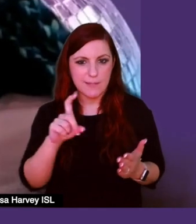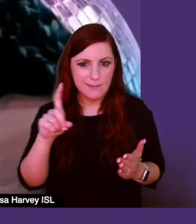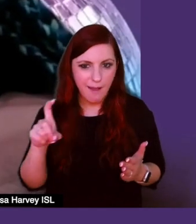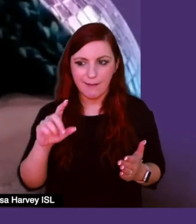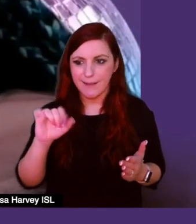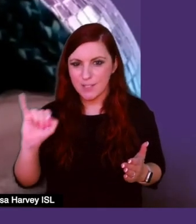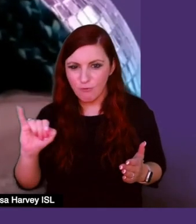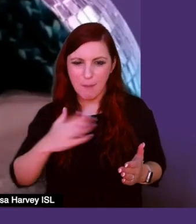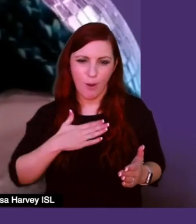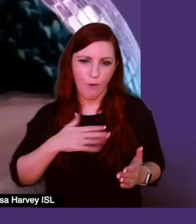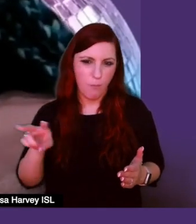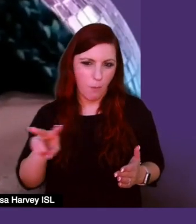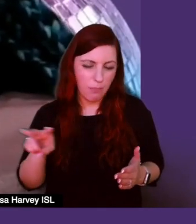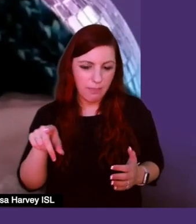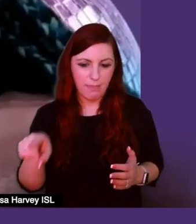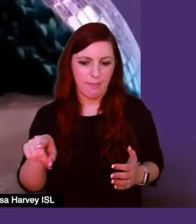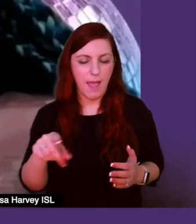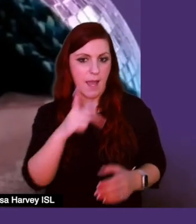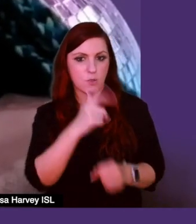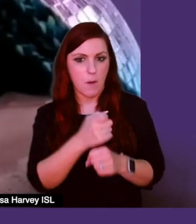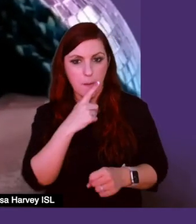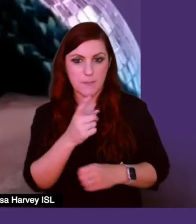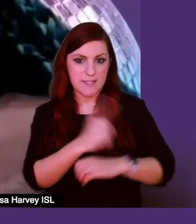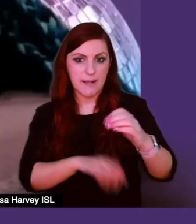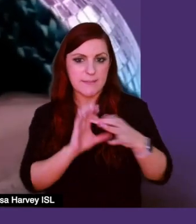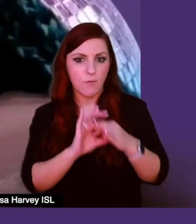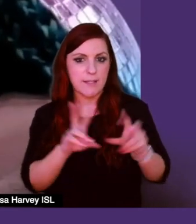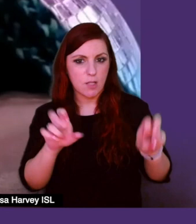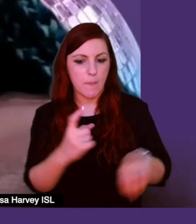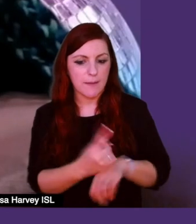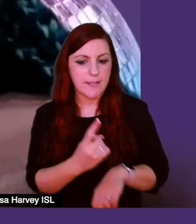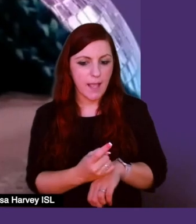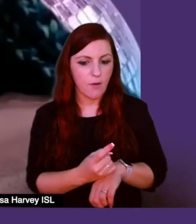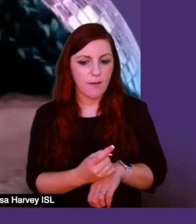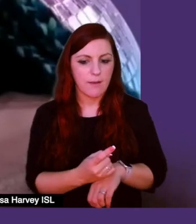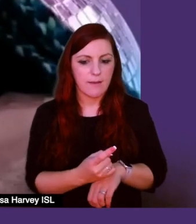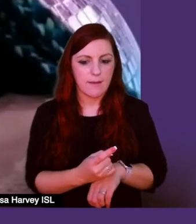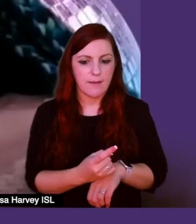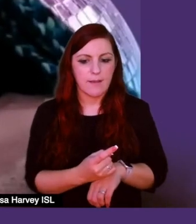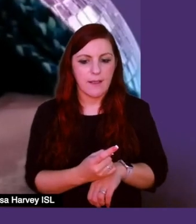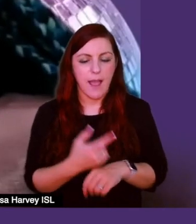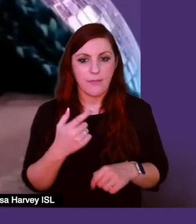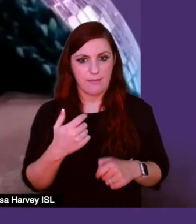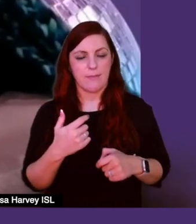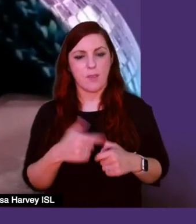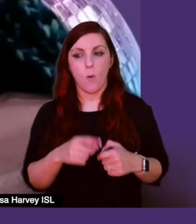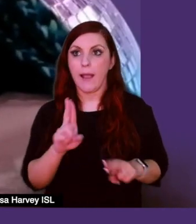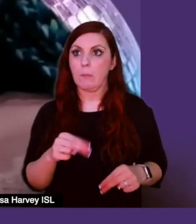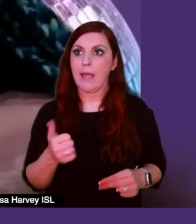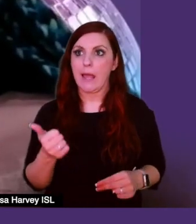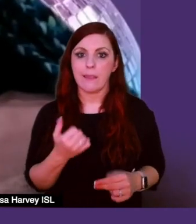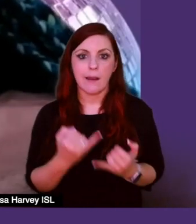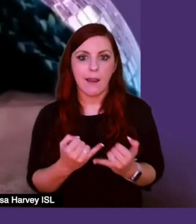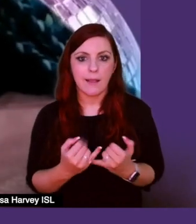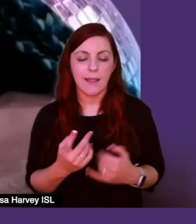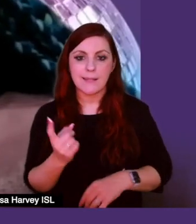on Instagram. So I talk a lot about disability-related topics, which could include anything but like